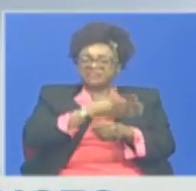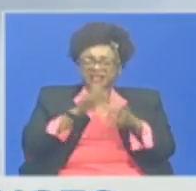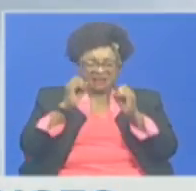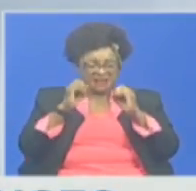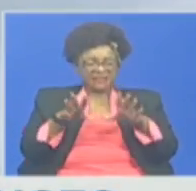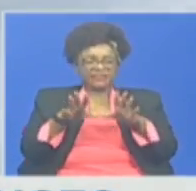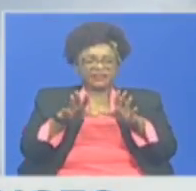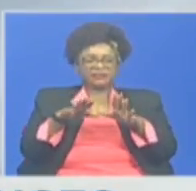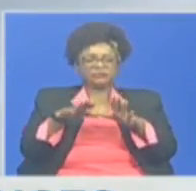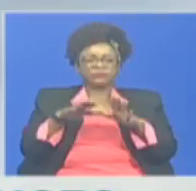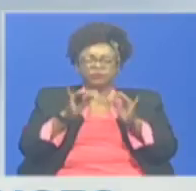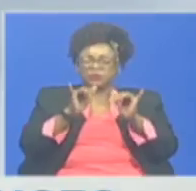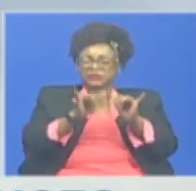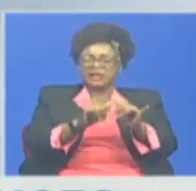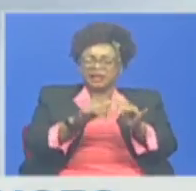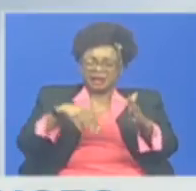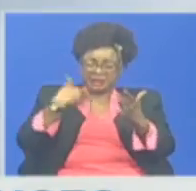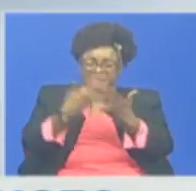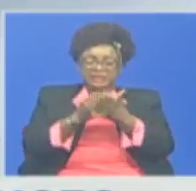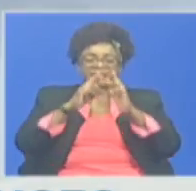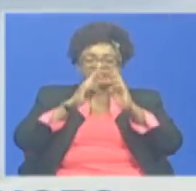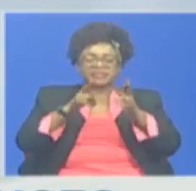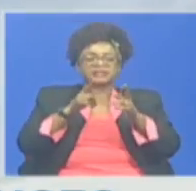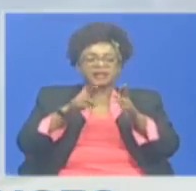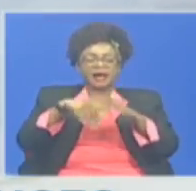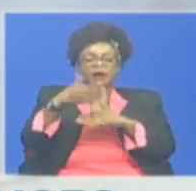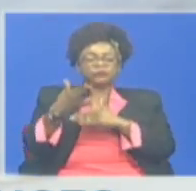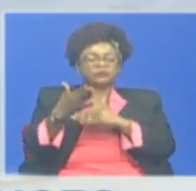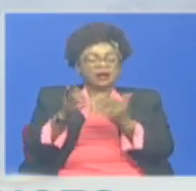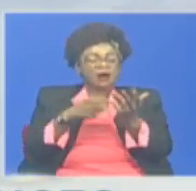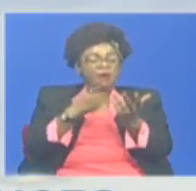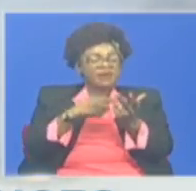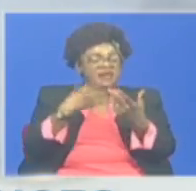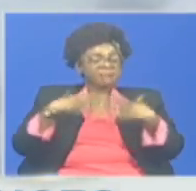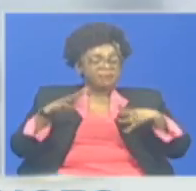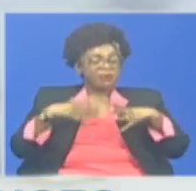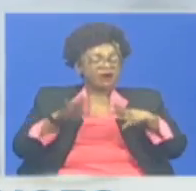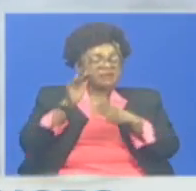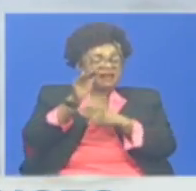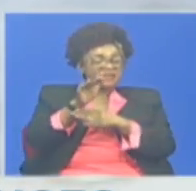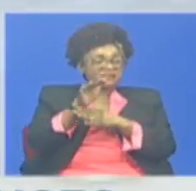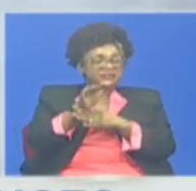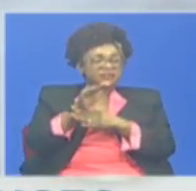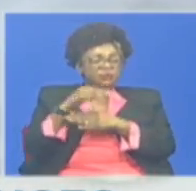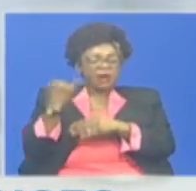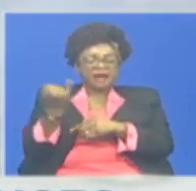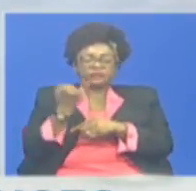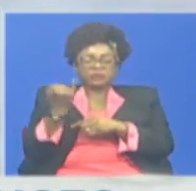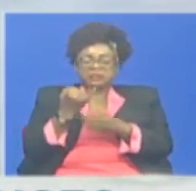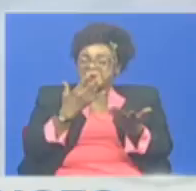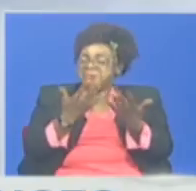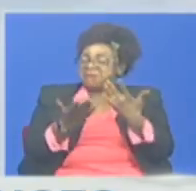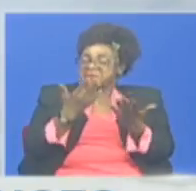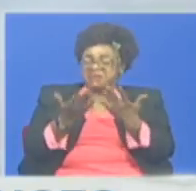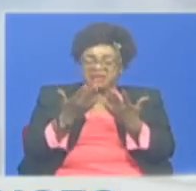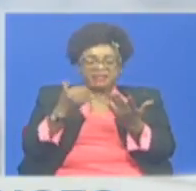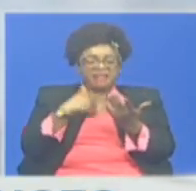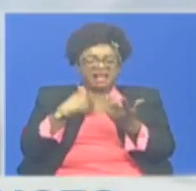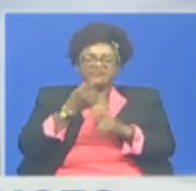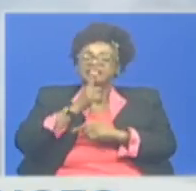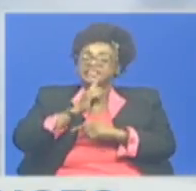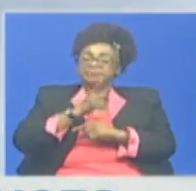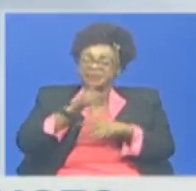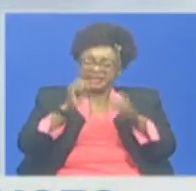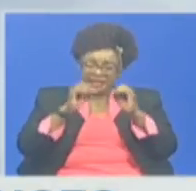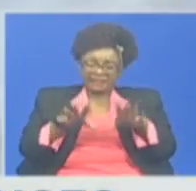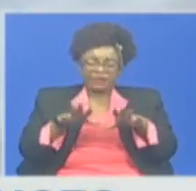until my results are out. So how many people probably have gone and have been asked to go and isolate and may not have either the discipline or